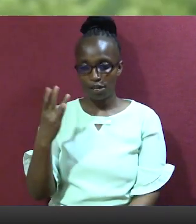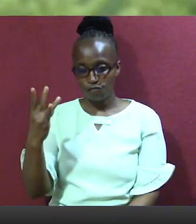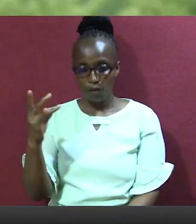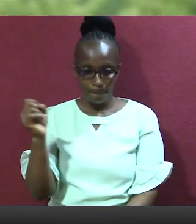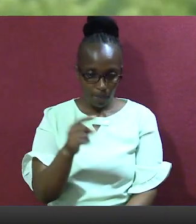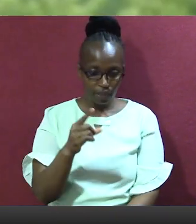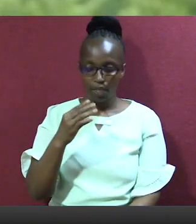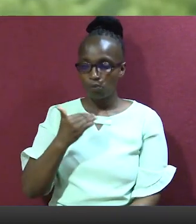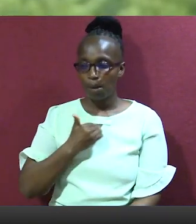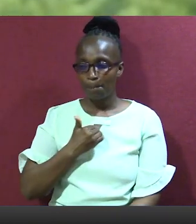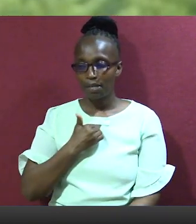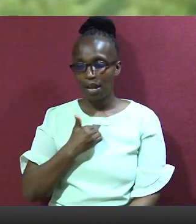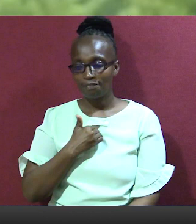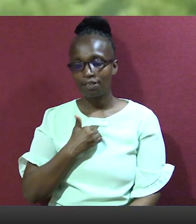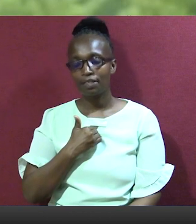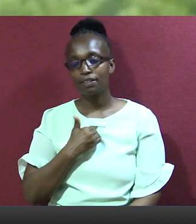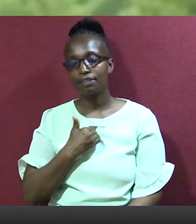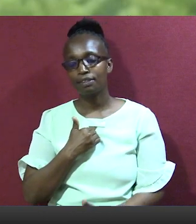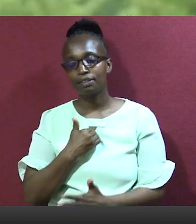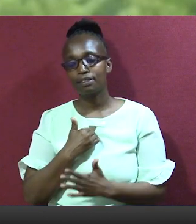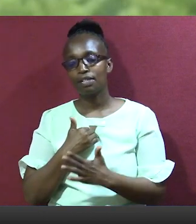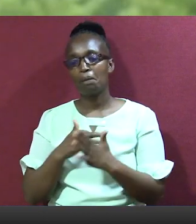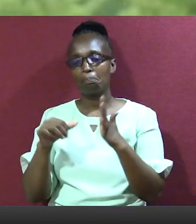because for the last 3-4 months, after every month,